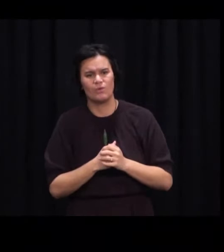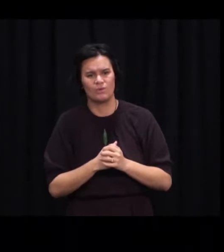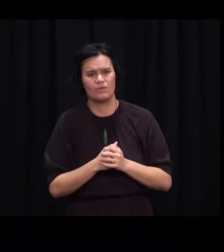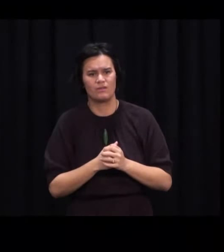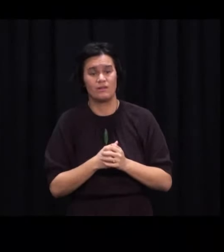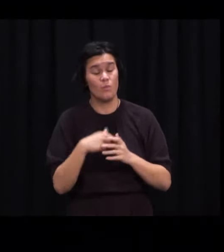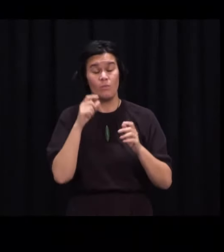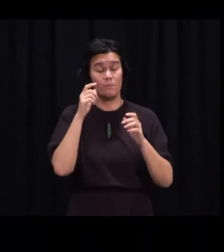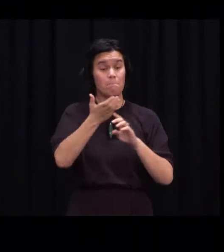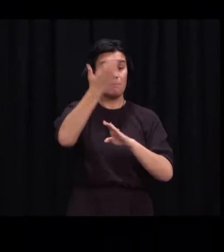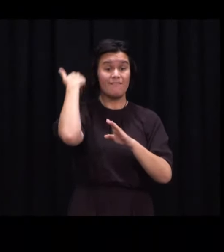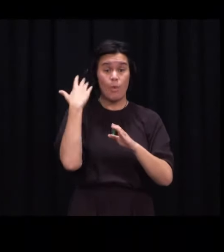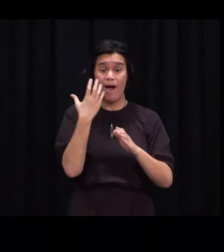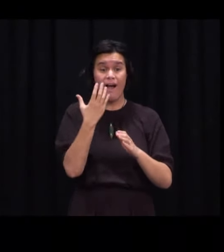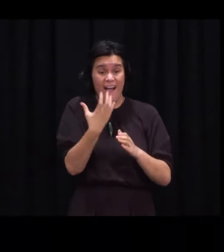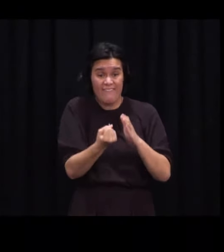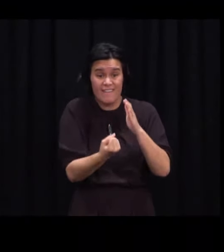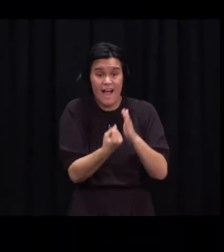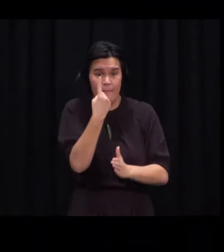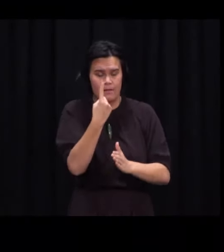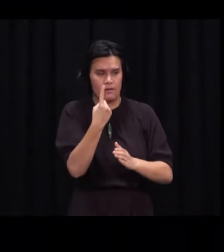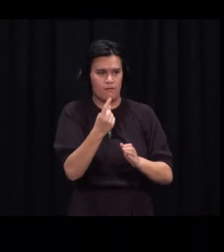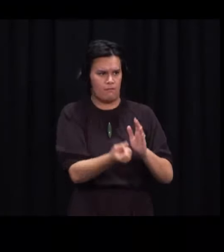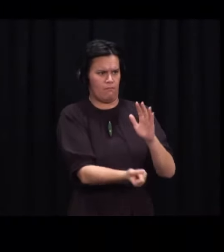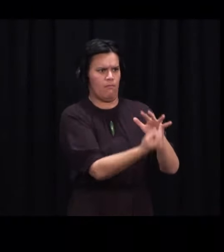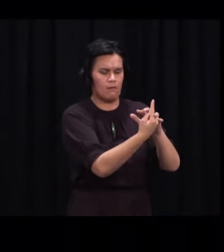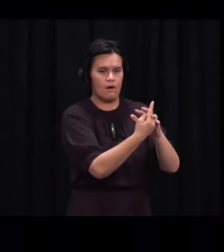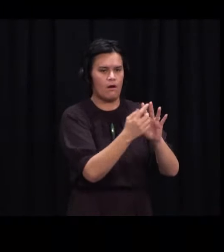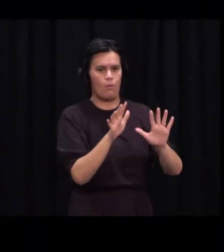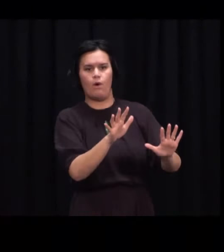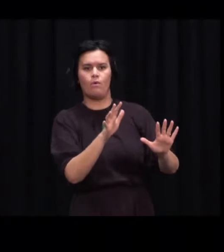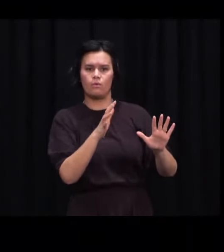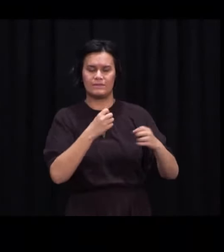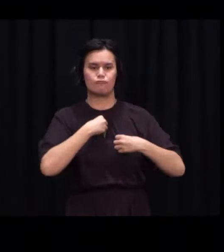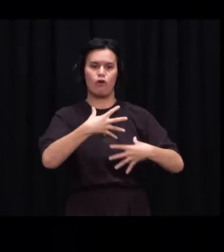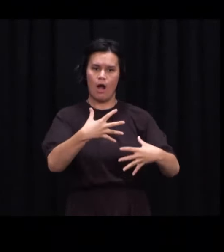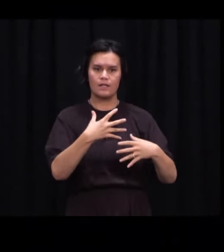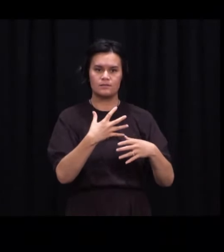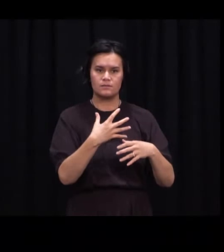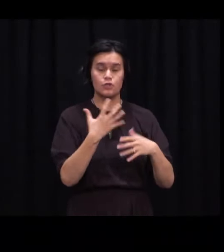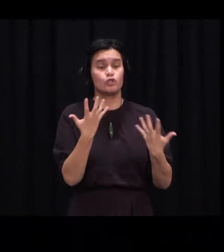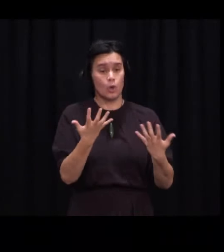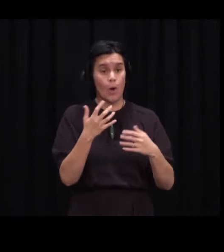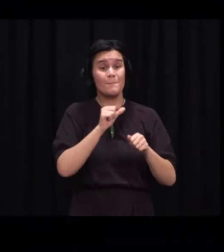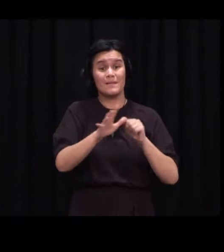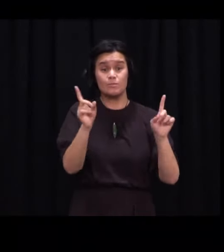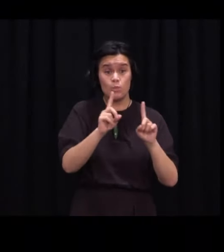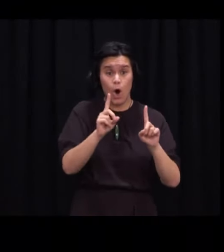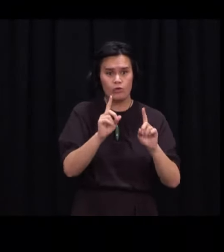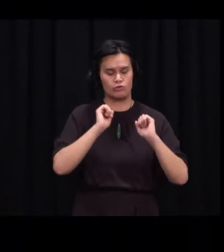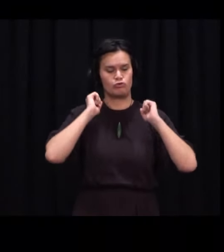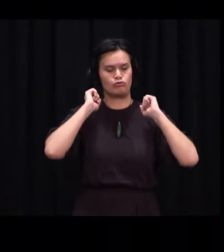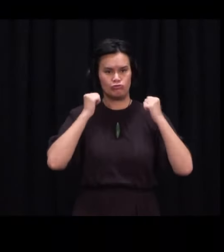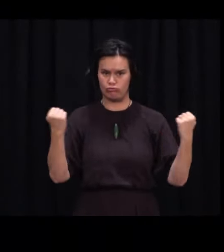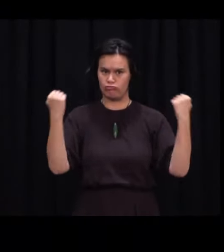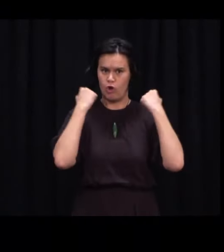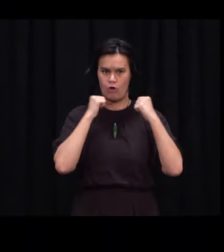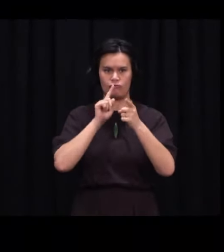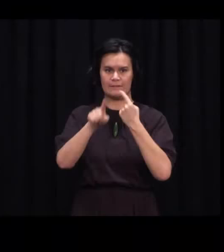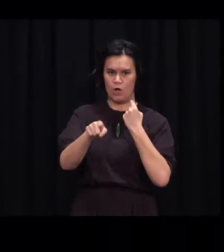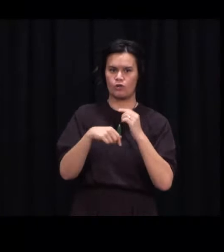curveballs before in outbreaks, and this is one where a strong local approach will make all of the difference. So again, my huge thanks to everyone